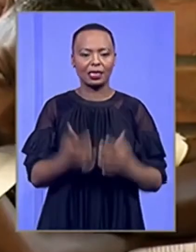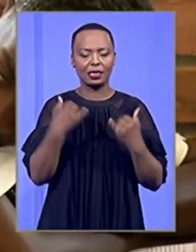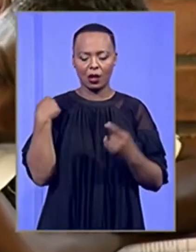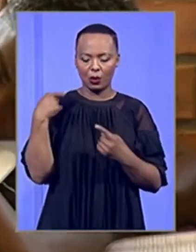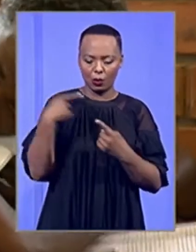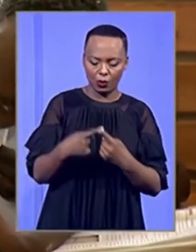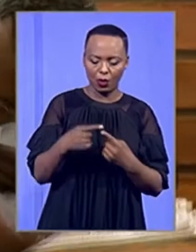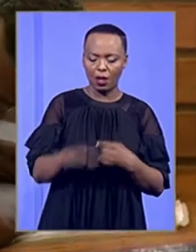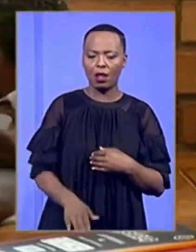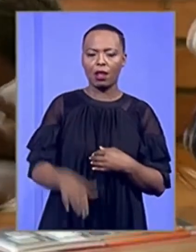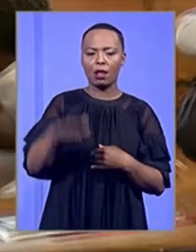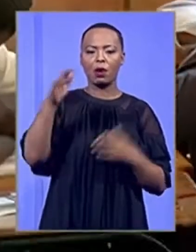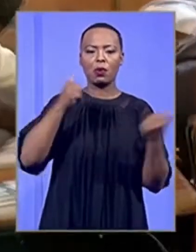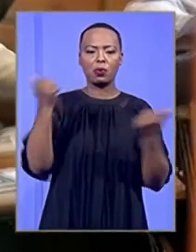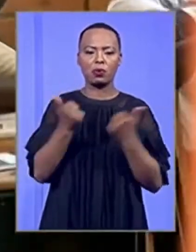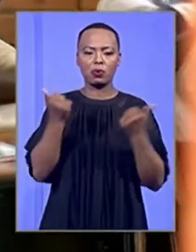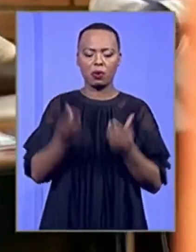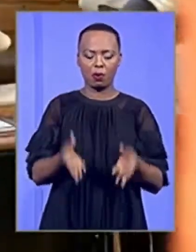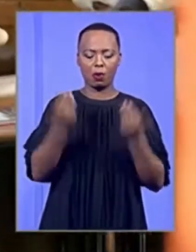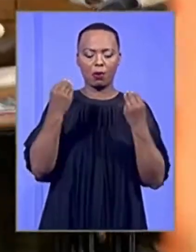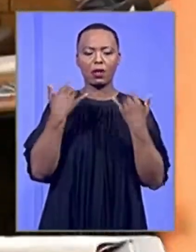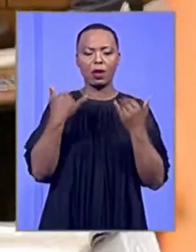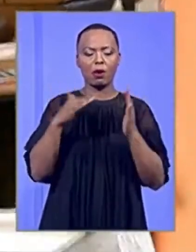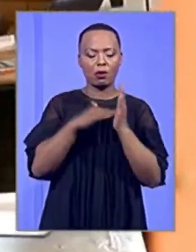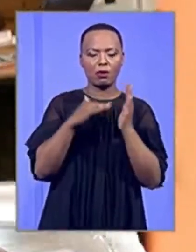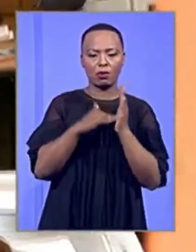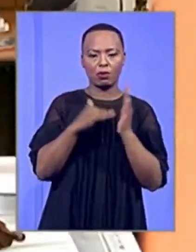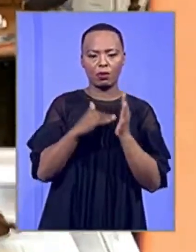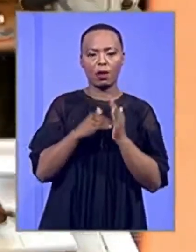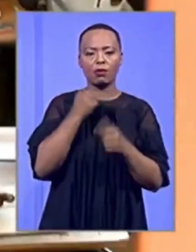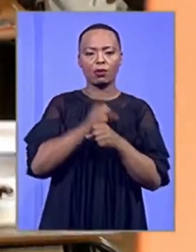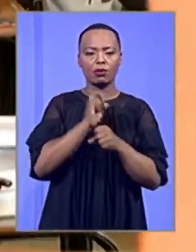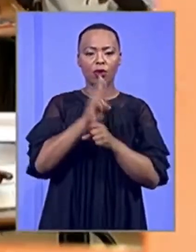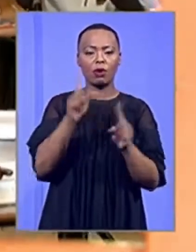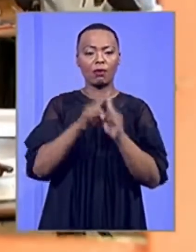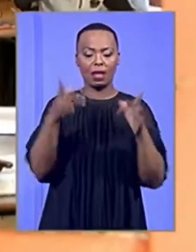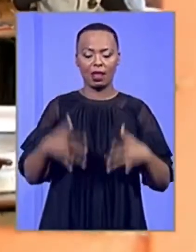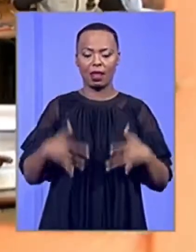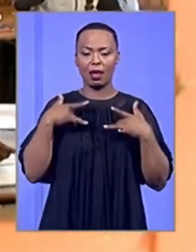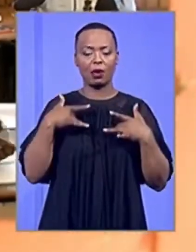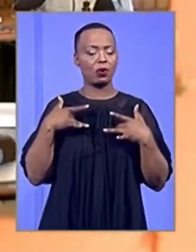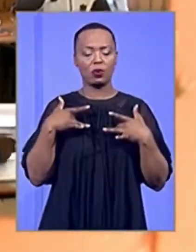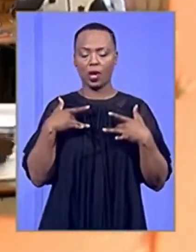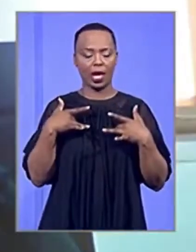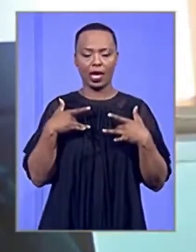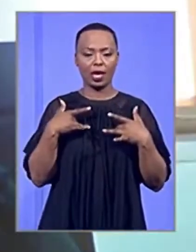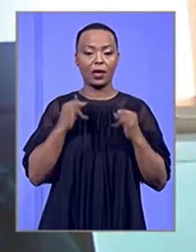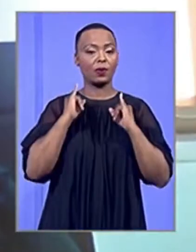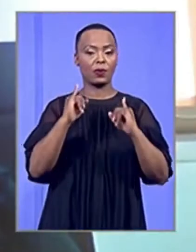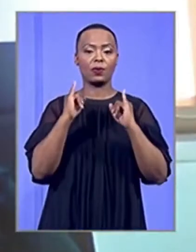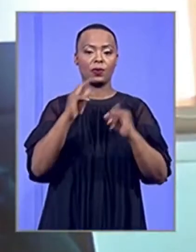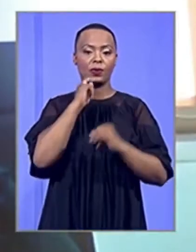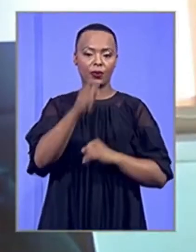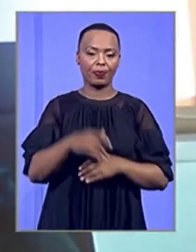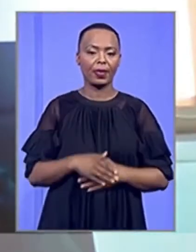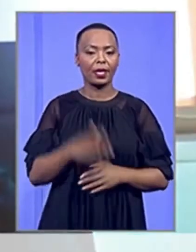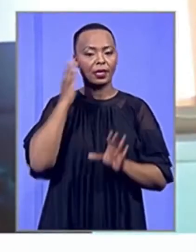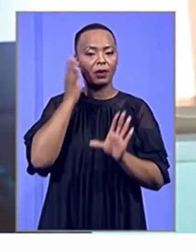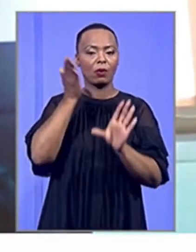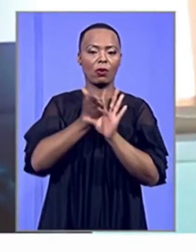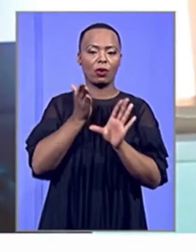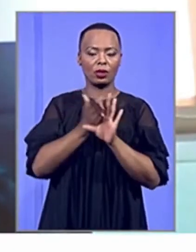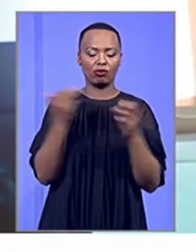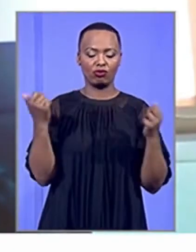tša kgolong ya bona maetemogelo a bona bojwaneng a tšhoša. Psychologically, there's what we call a childhood